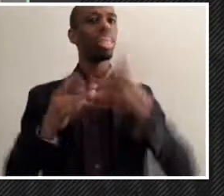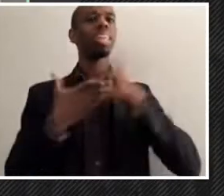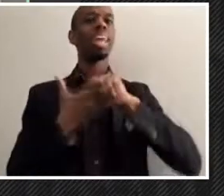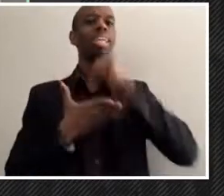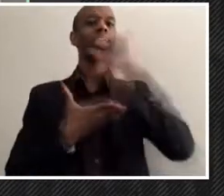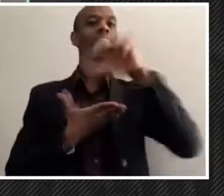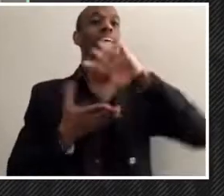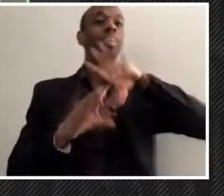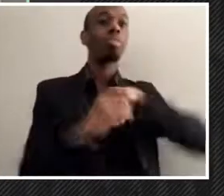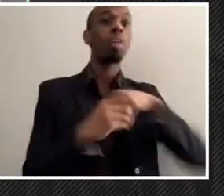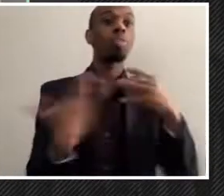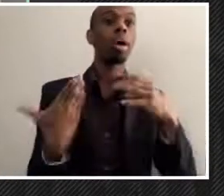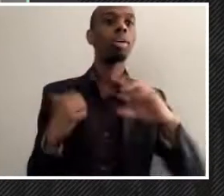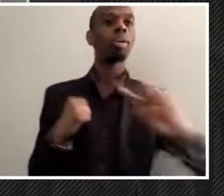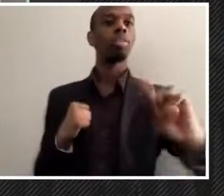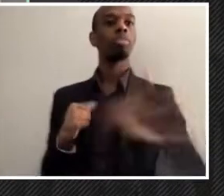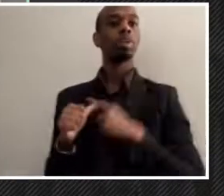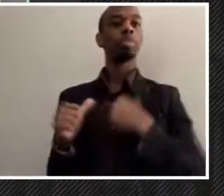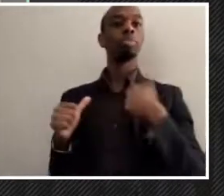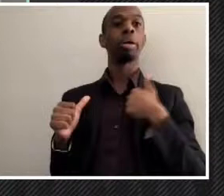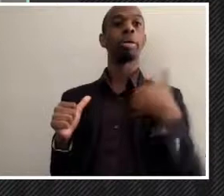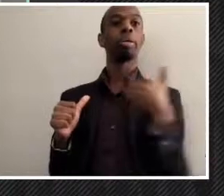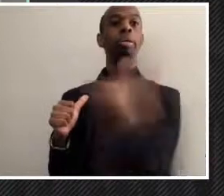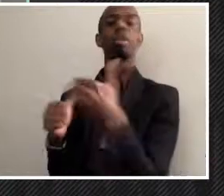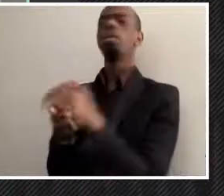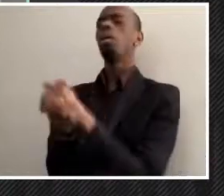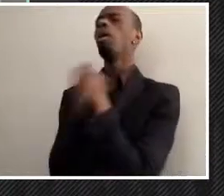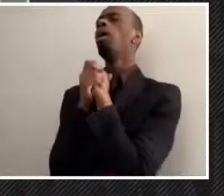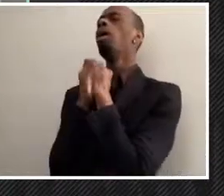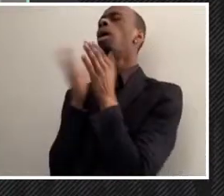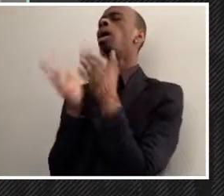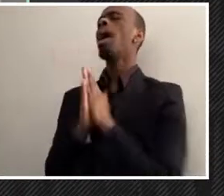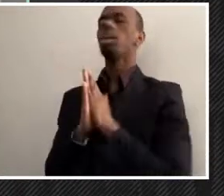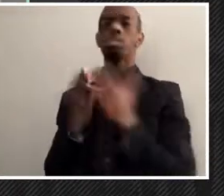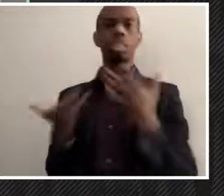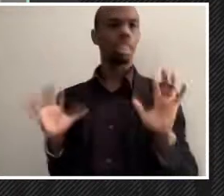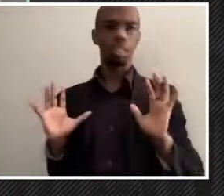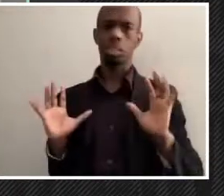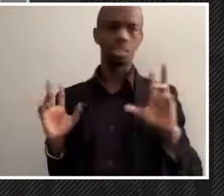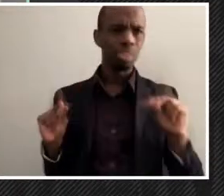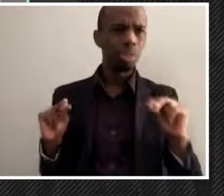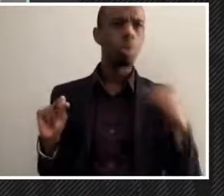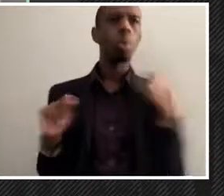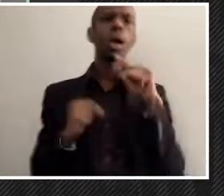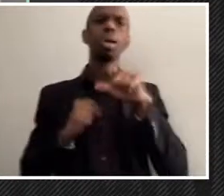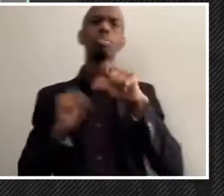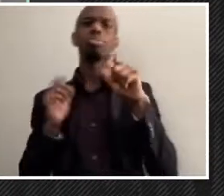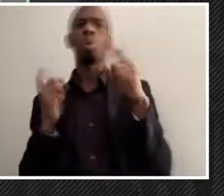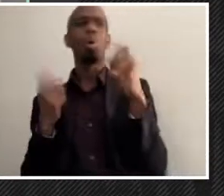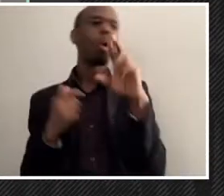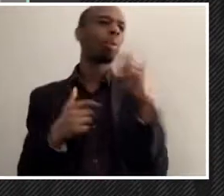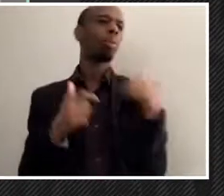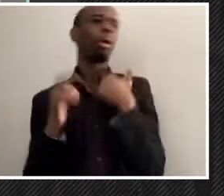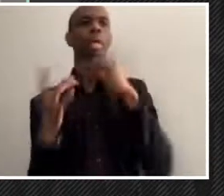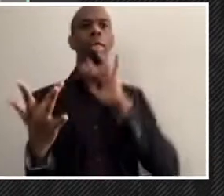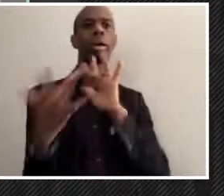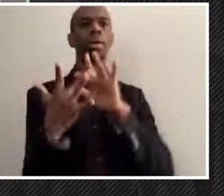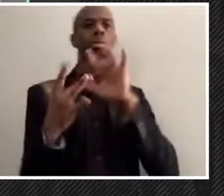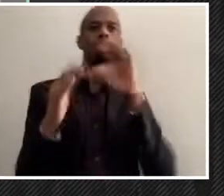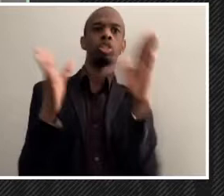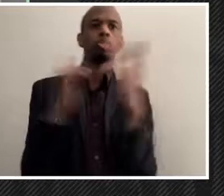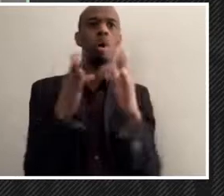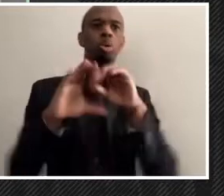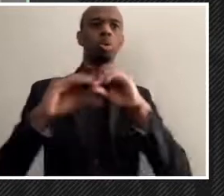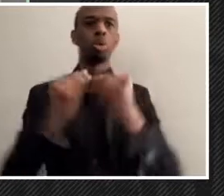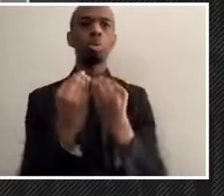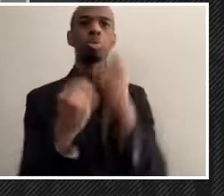need the first time you're reaching out to smaller community groups, to activists. Let there be a relatable human side